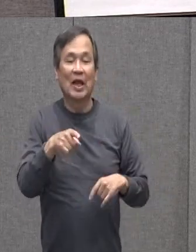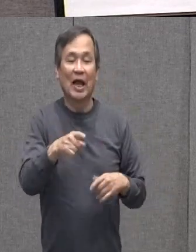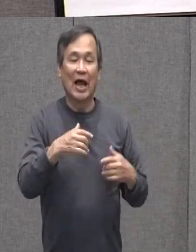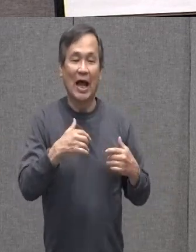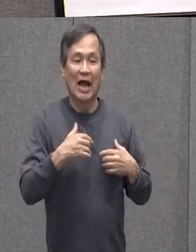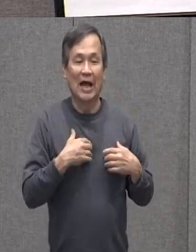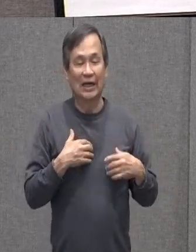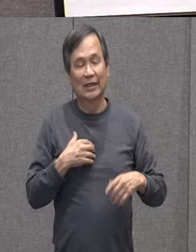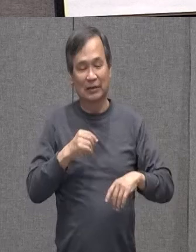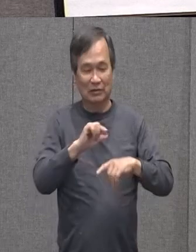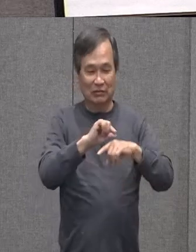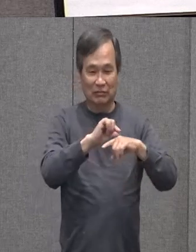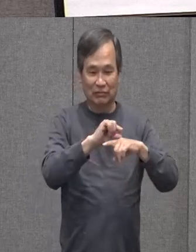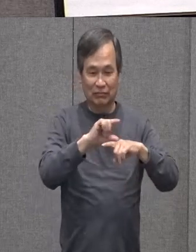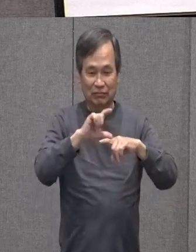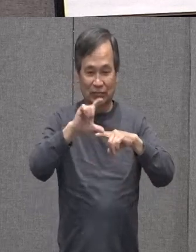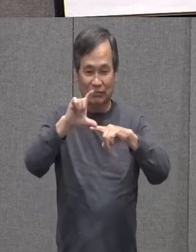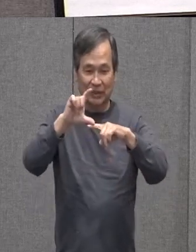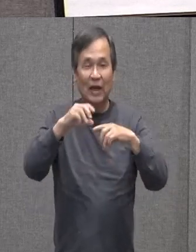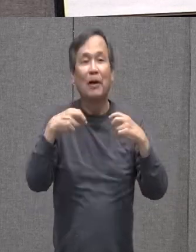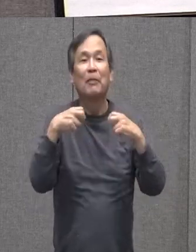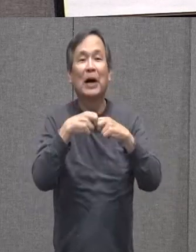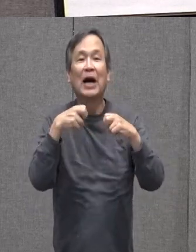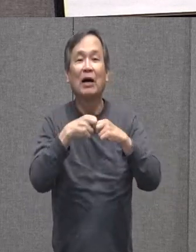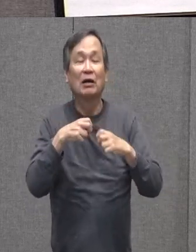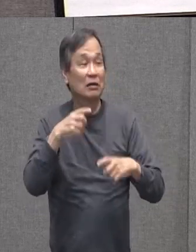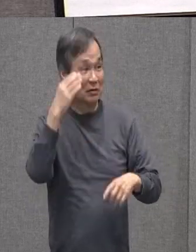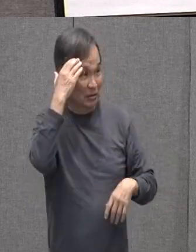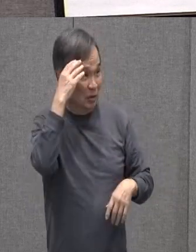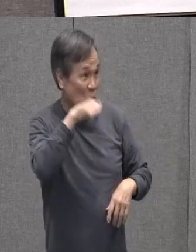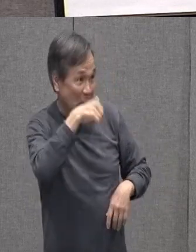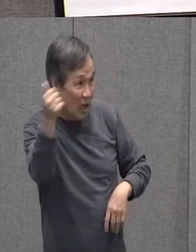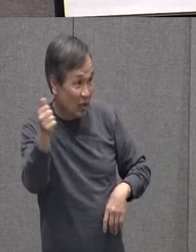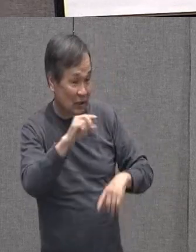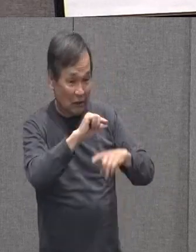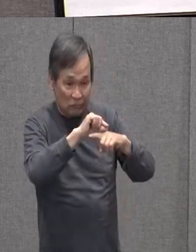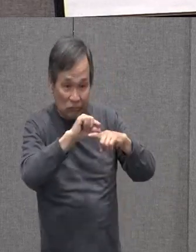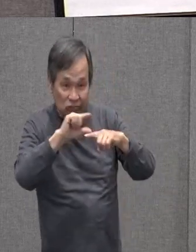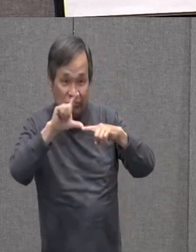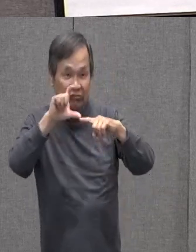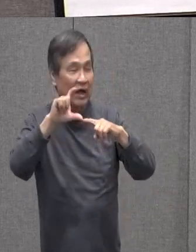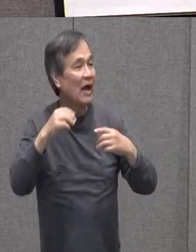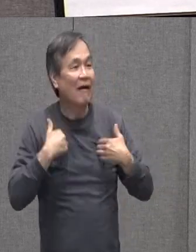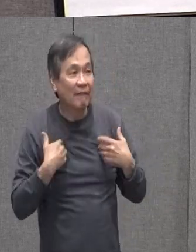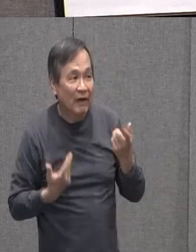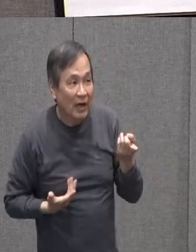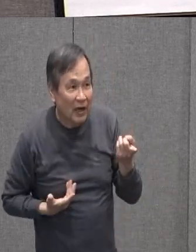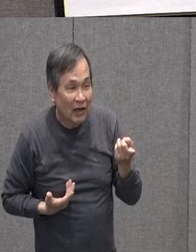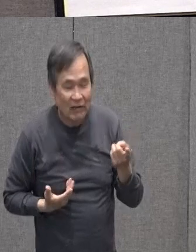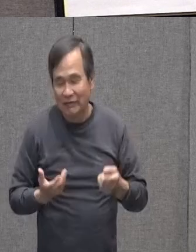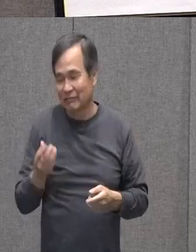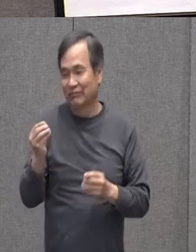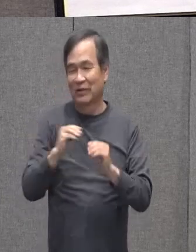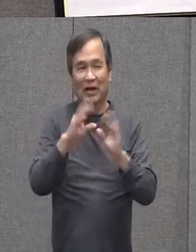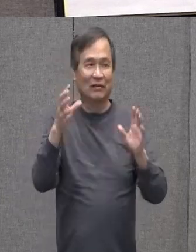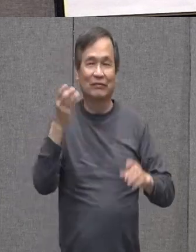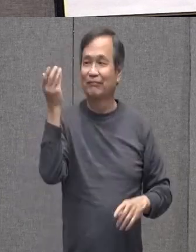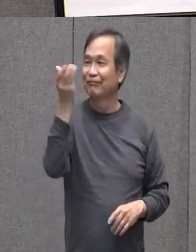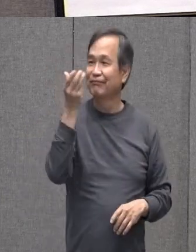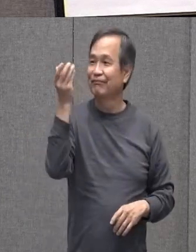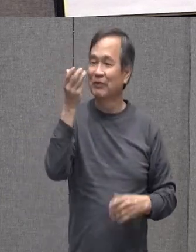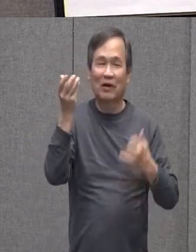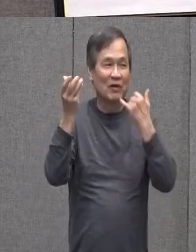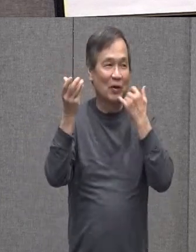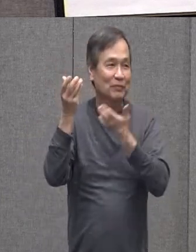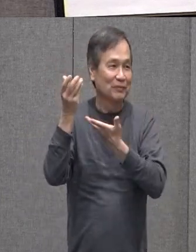rechargeable battery. That is super cool. Do you know other things that might have rechargeable batteries? My cell phone. Yes, a I always cell have phone.